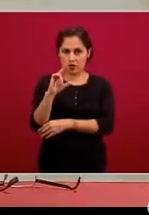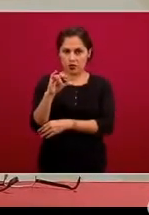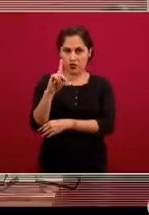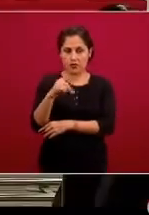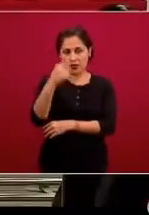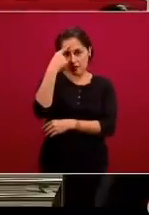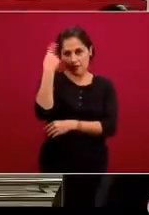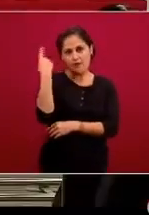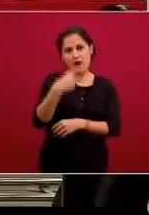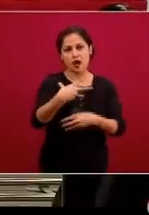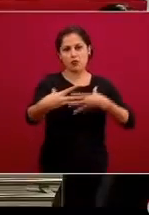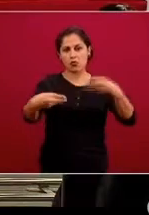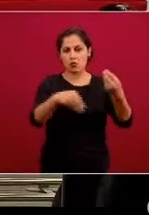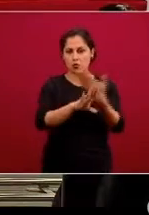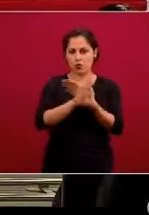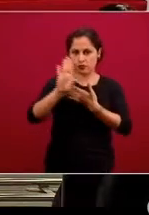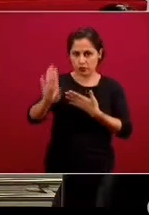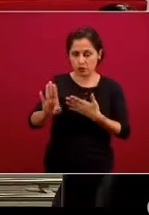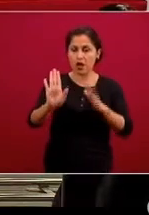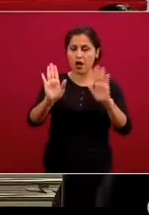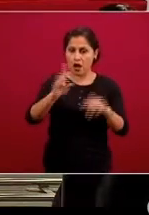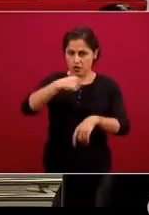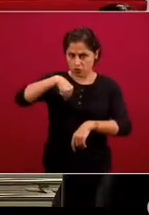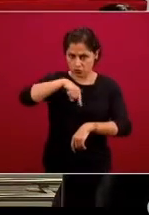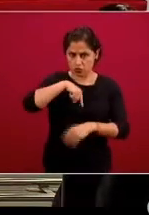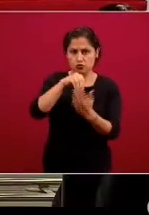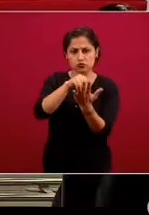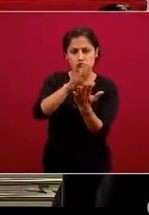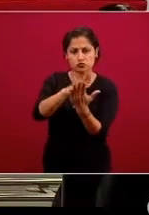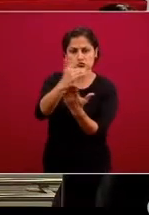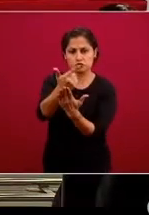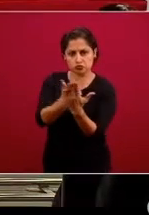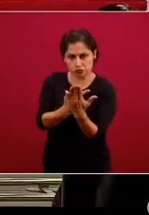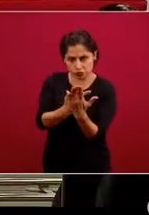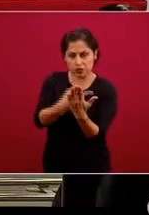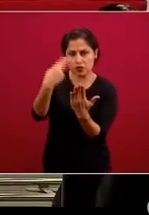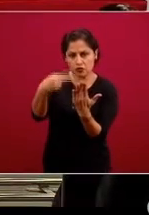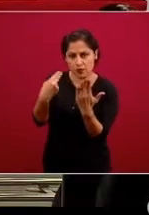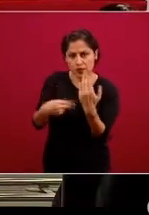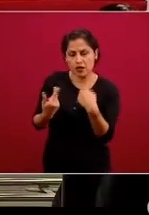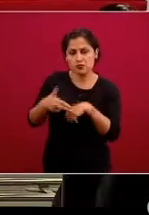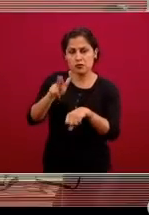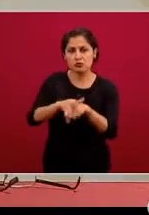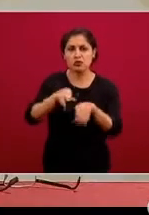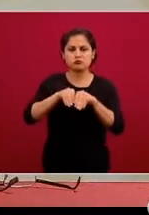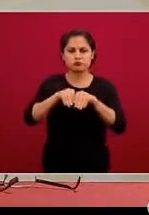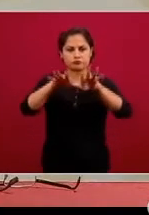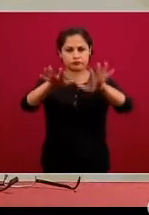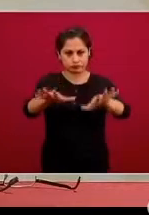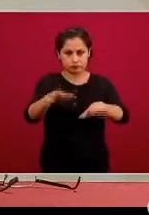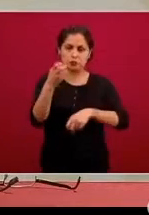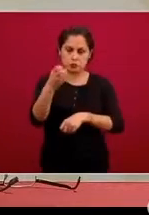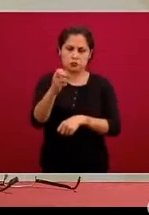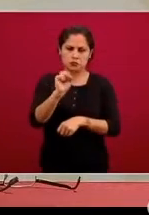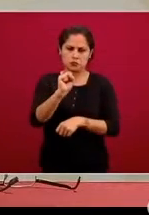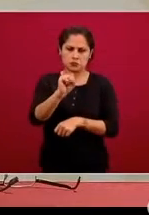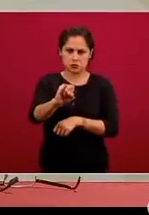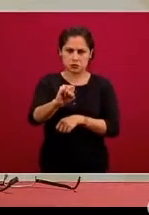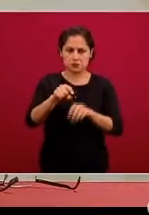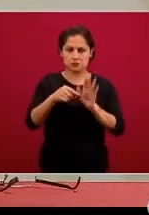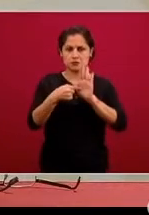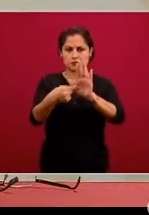them apart from the non-COVID hospitals. This list will be public, of course, but it has to do with the